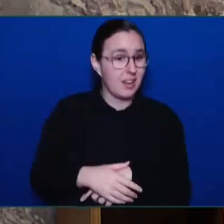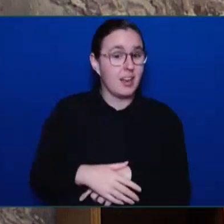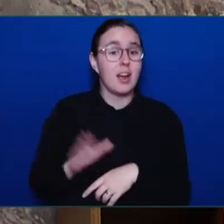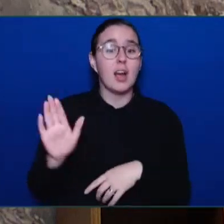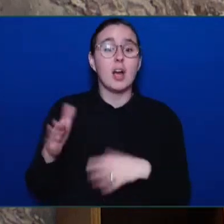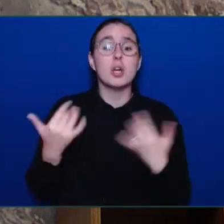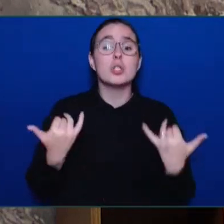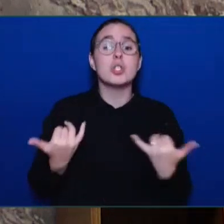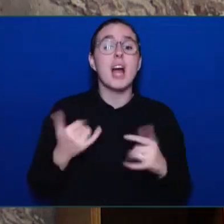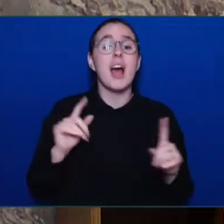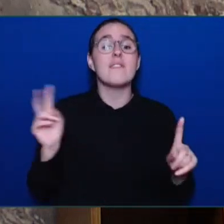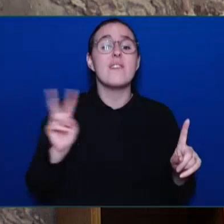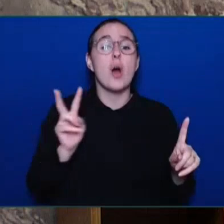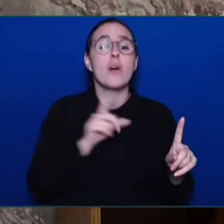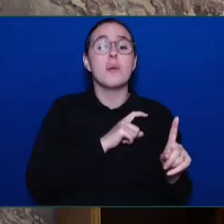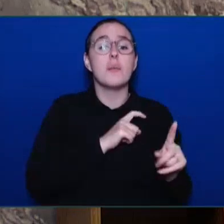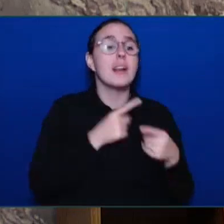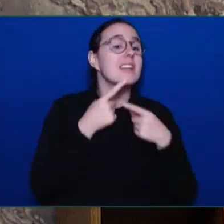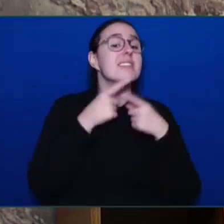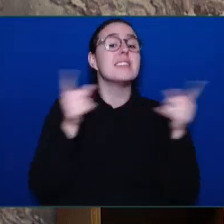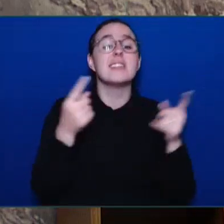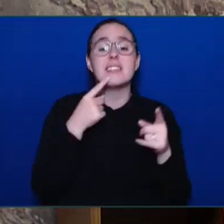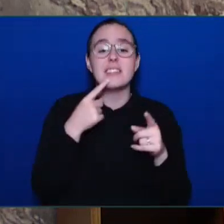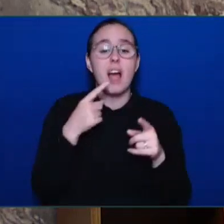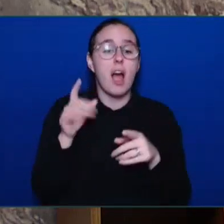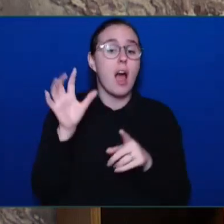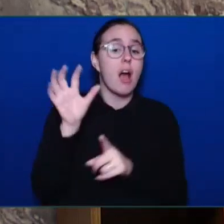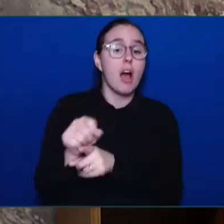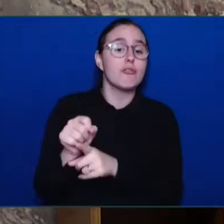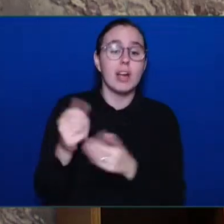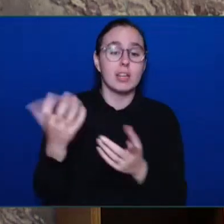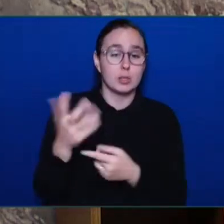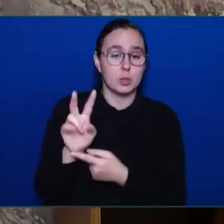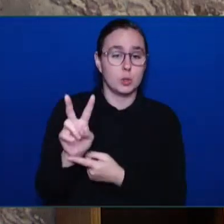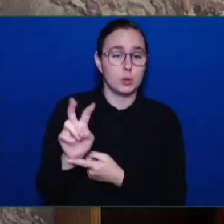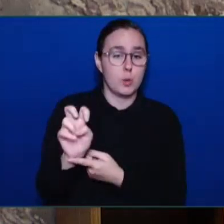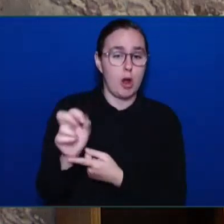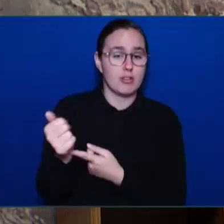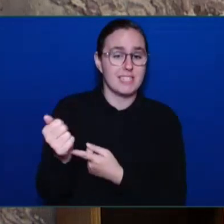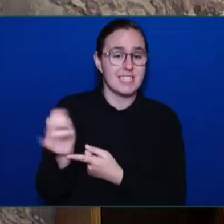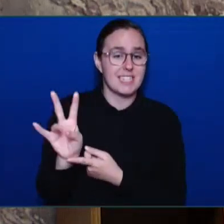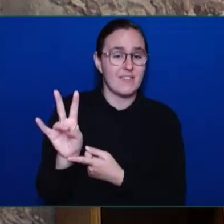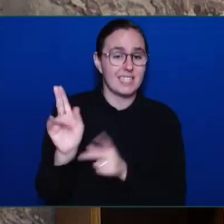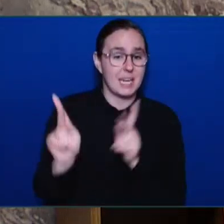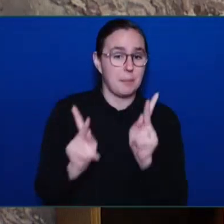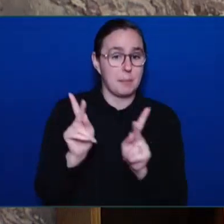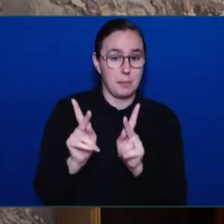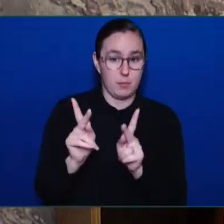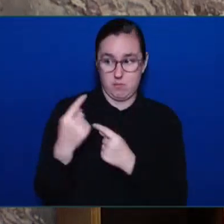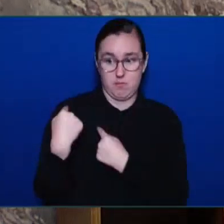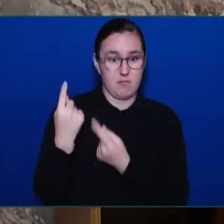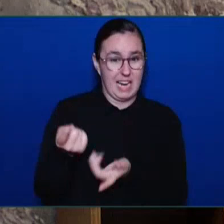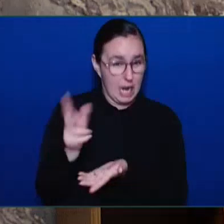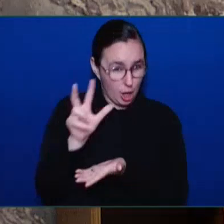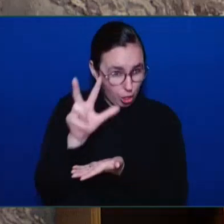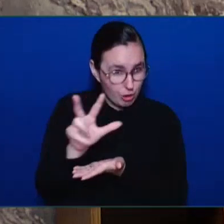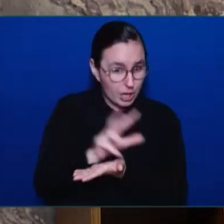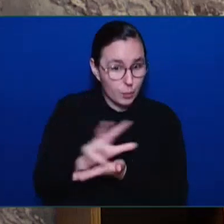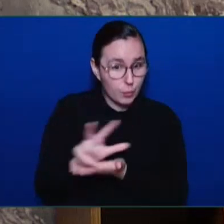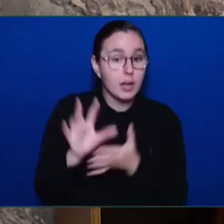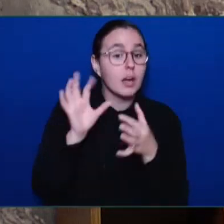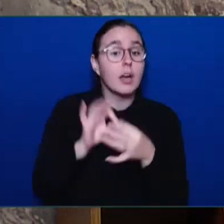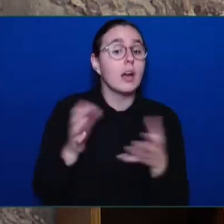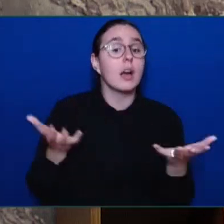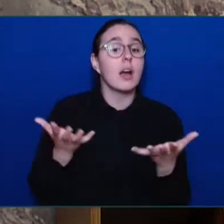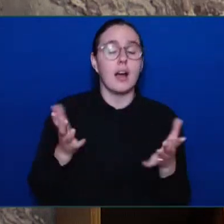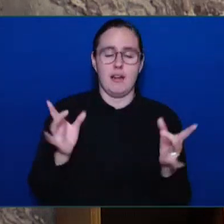arrested 217 people over the course of a 3-week period for violent retail thefts. In one incident,